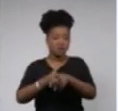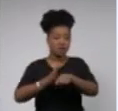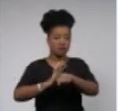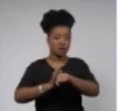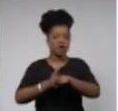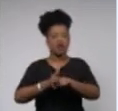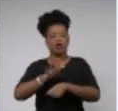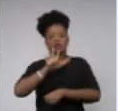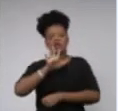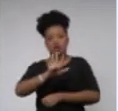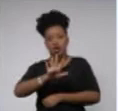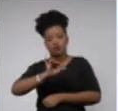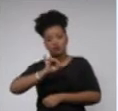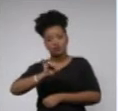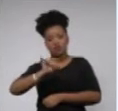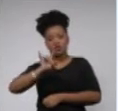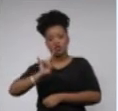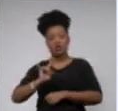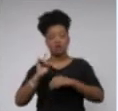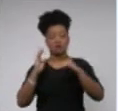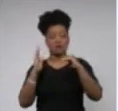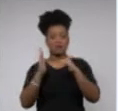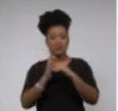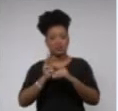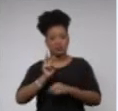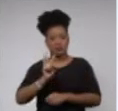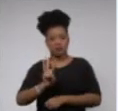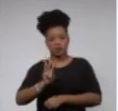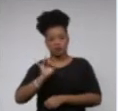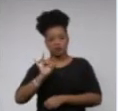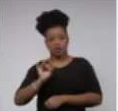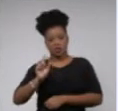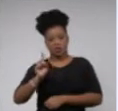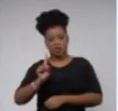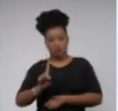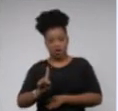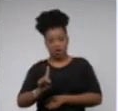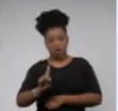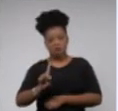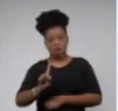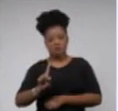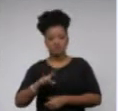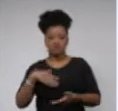samples processed since the pandemic began to